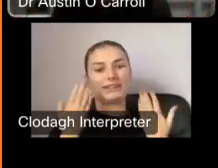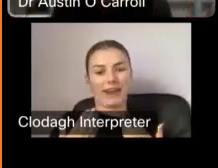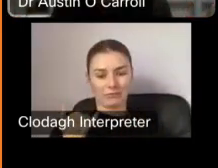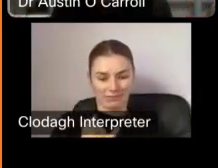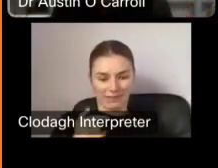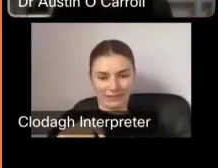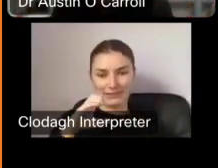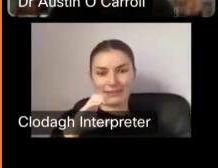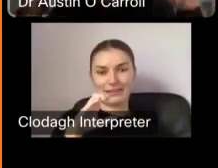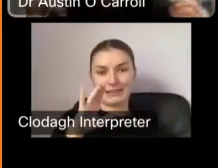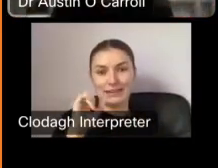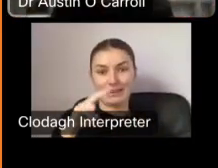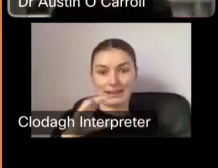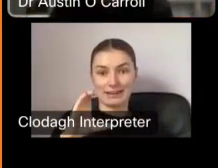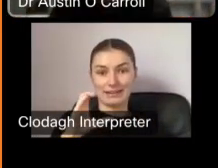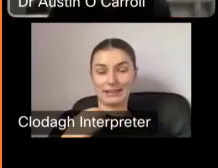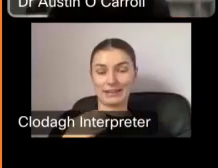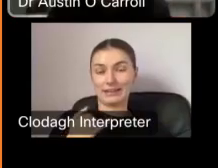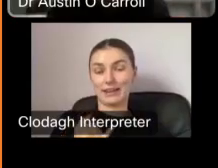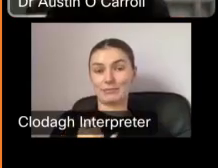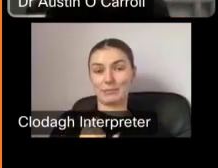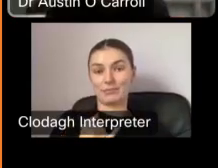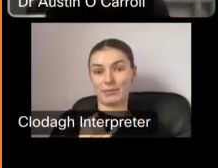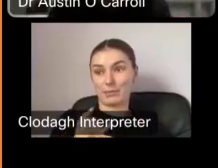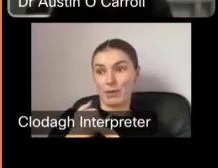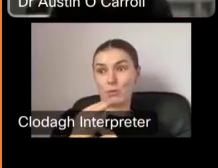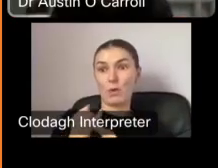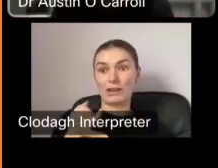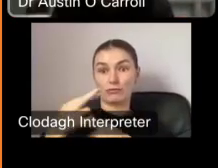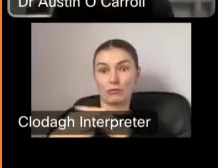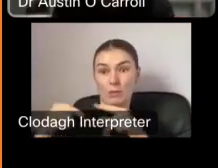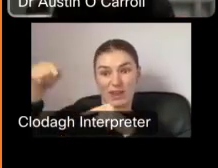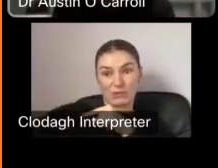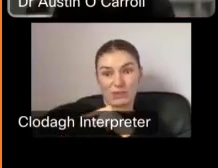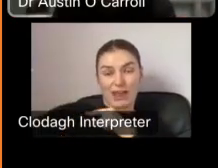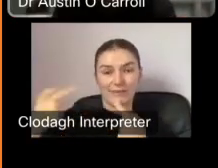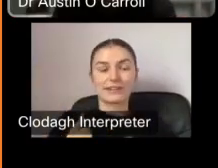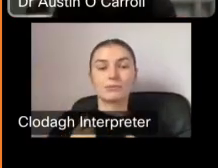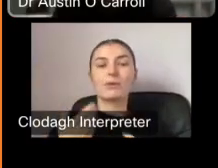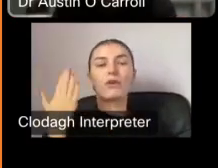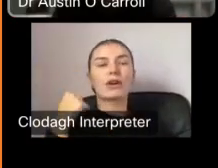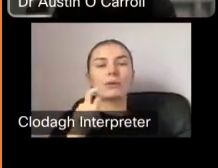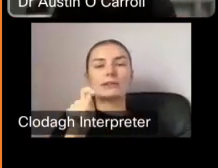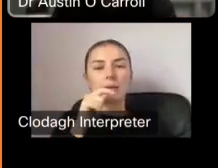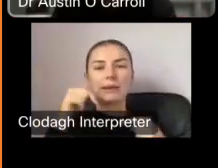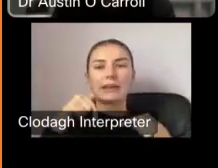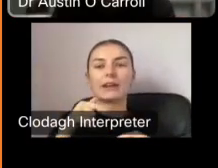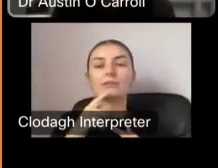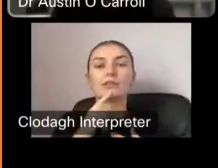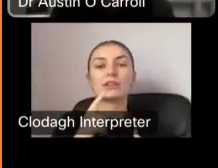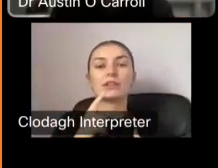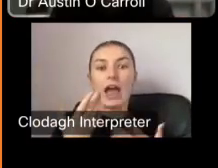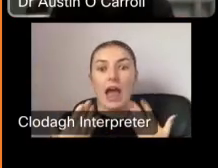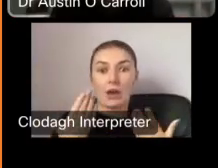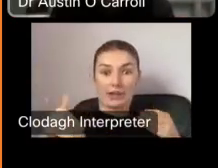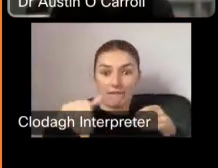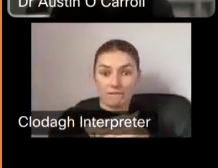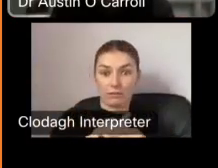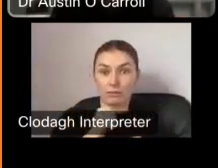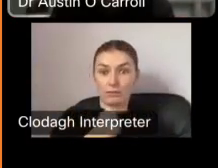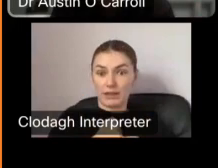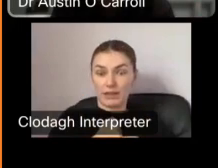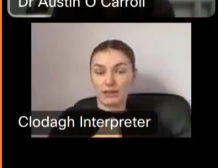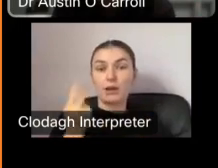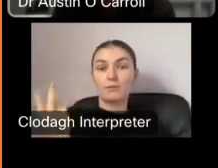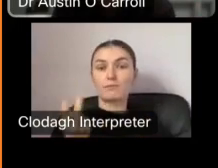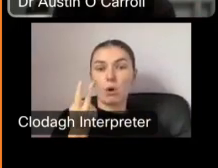Granby Clinic. So I'm in my surgery in the waiting rooms outside. So they used to attend me in the Granby. But the way they got involved with me was they had been